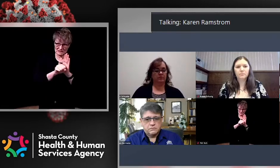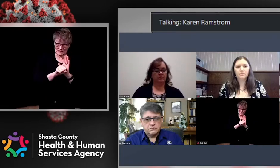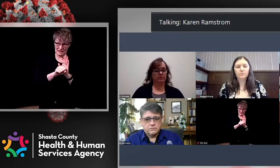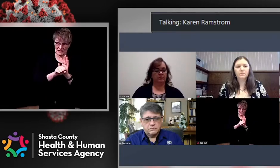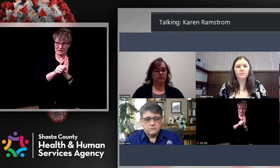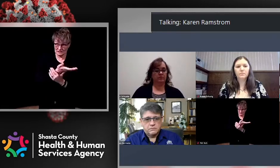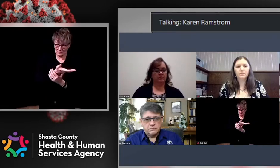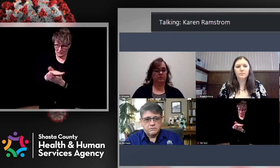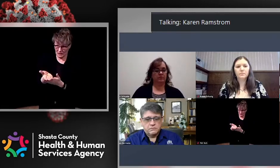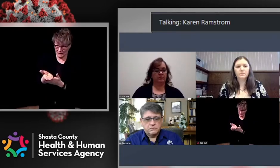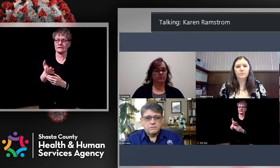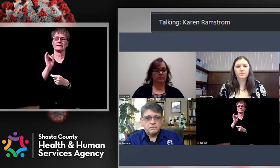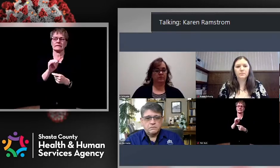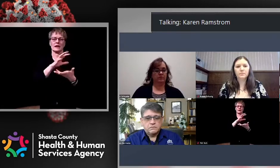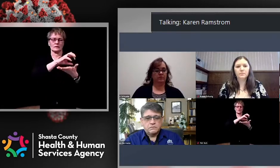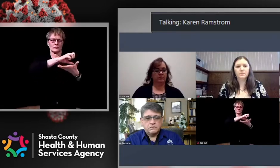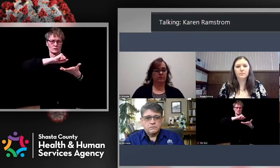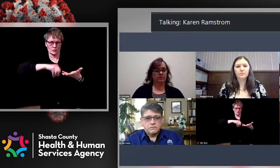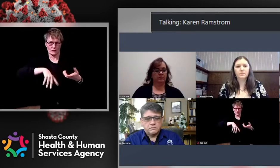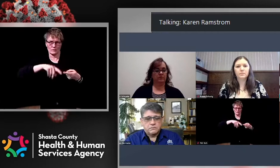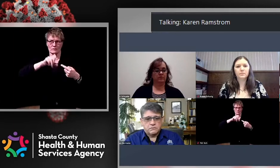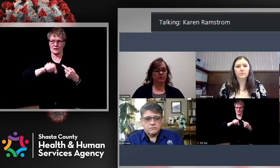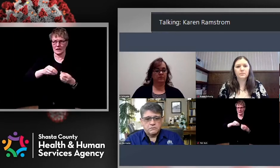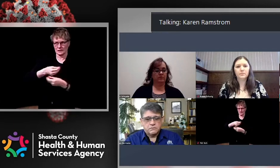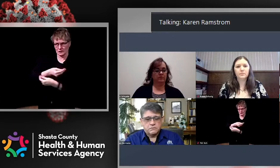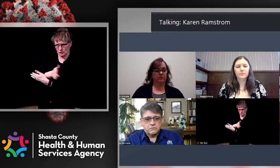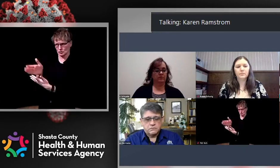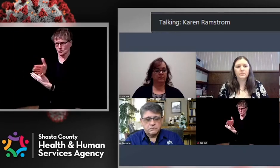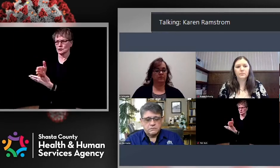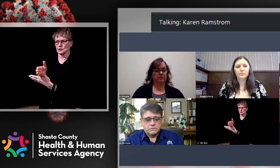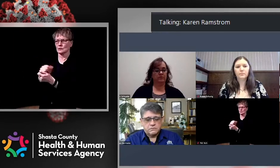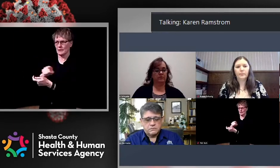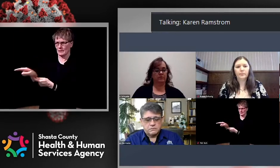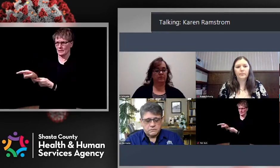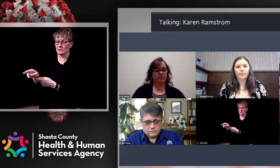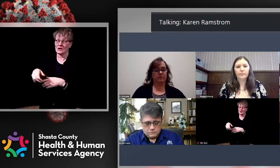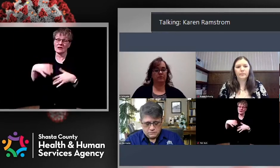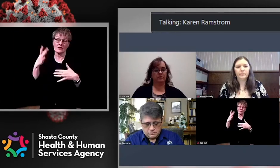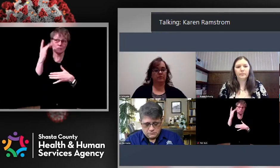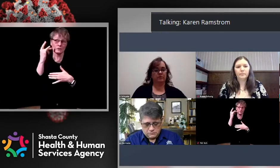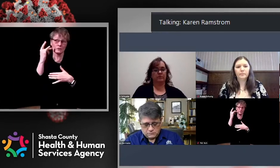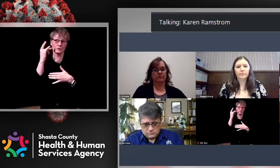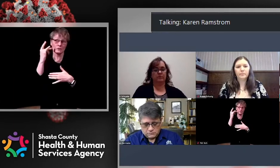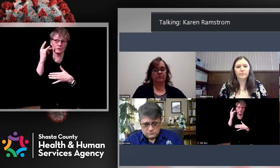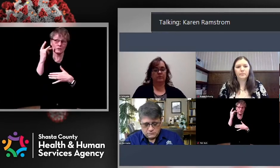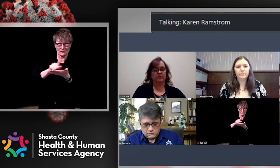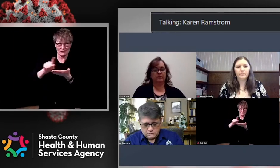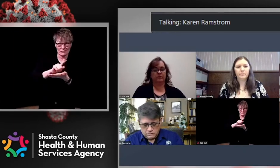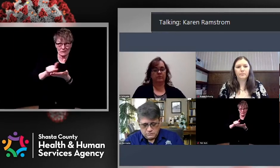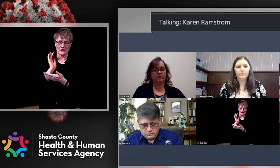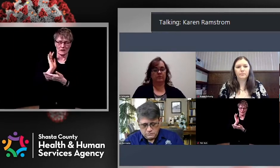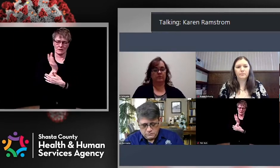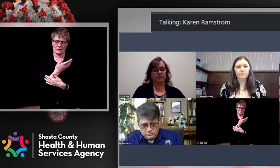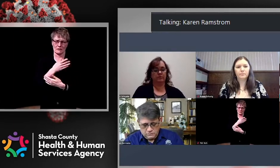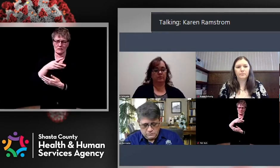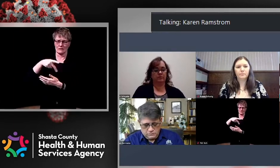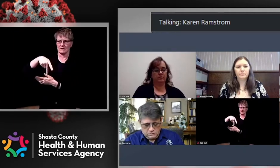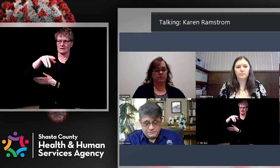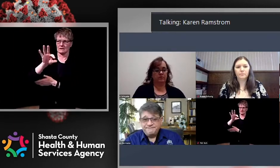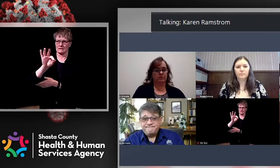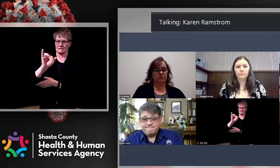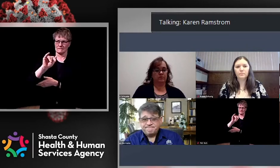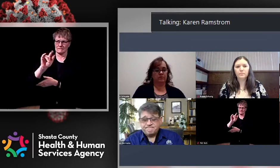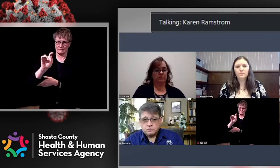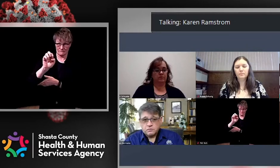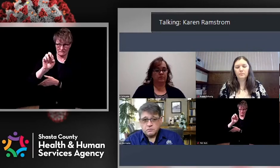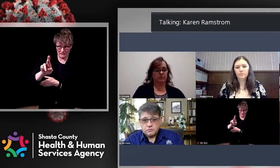we'll see over time that our Pfizer weekly allocations will vary depending on if they're being pushed out for